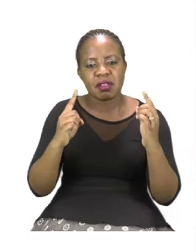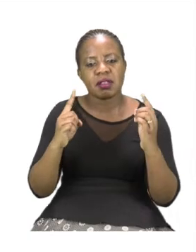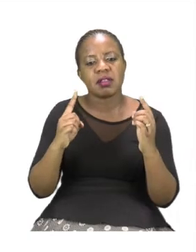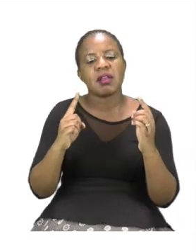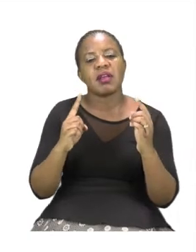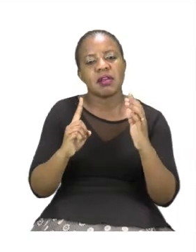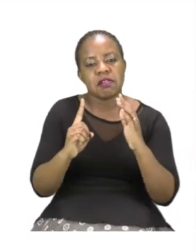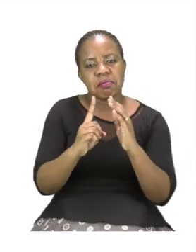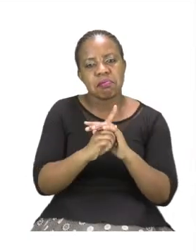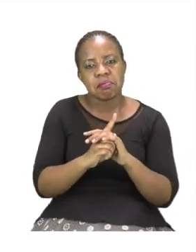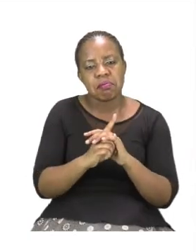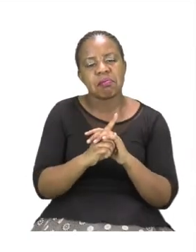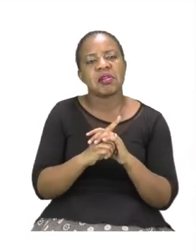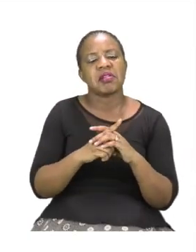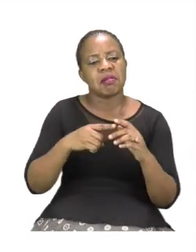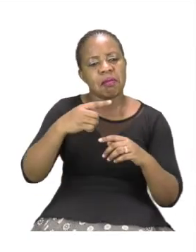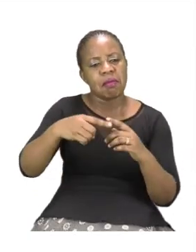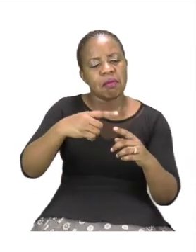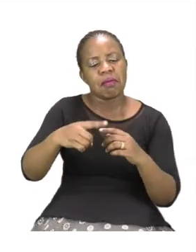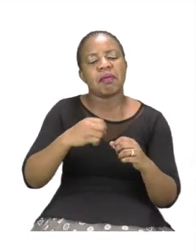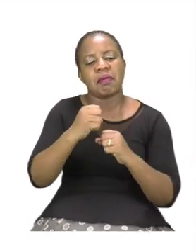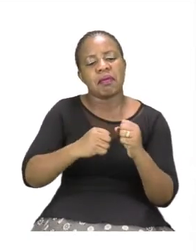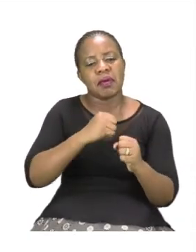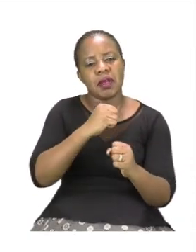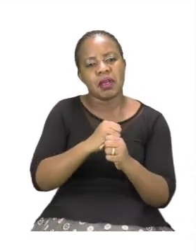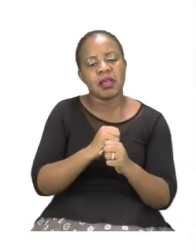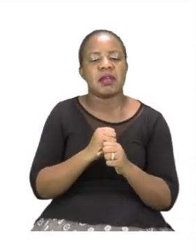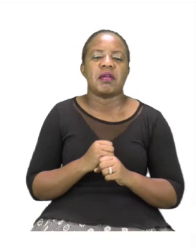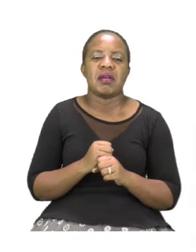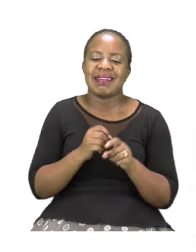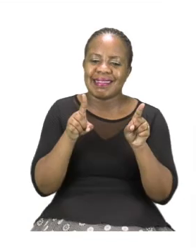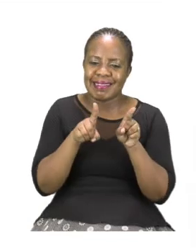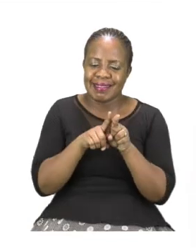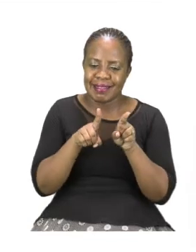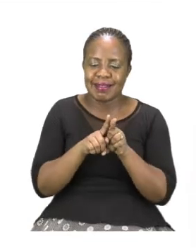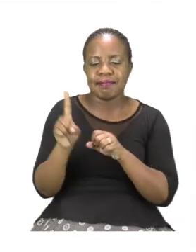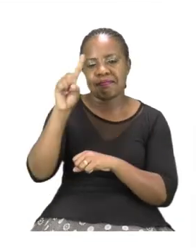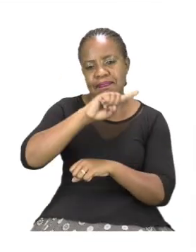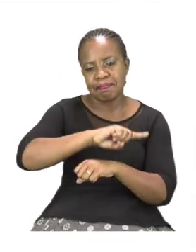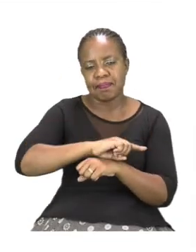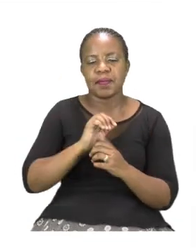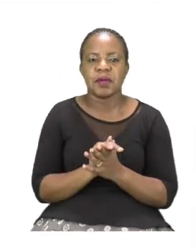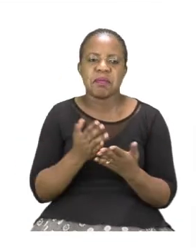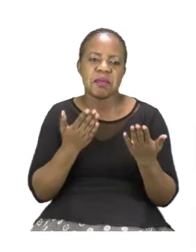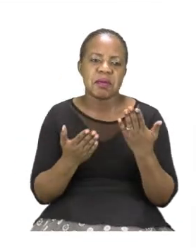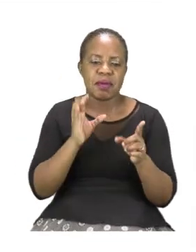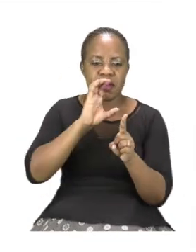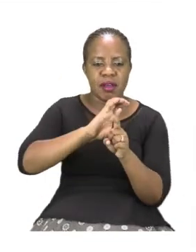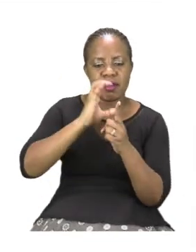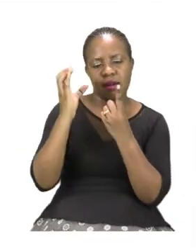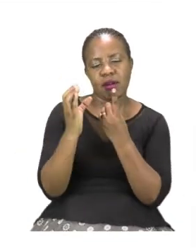festival where people are celebrating different cultures. Or it can be a music festival or